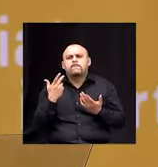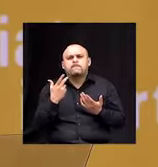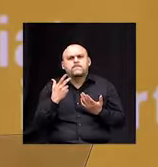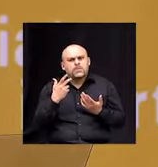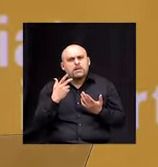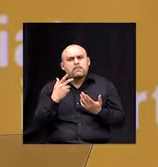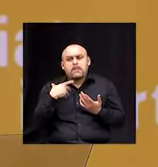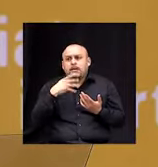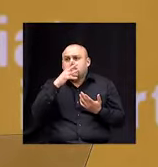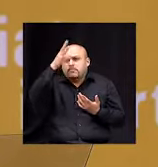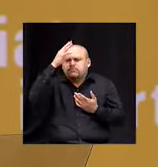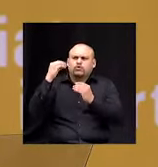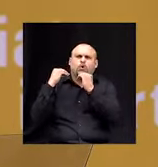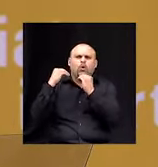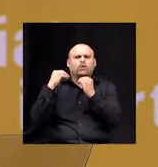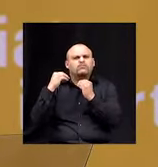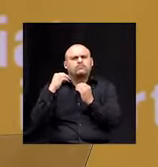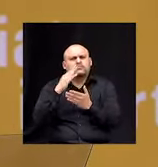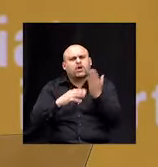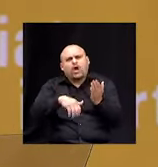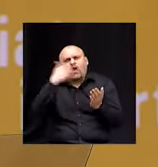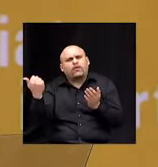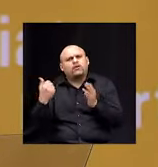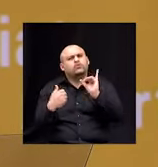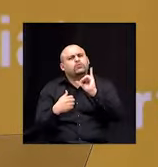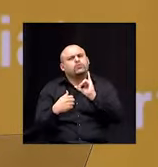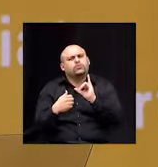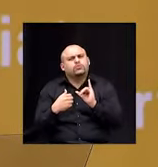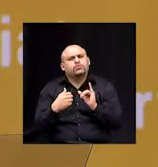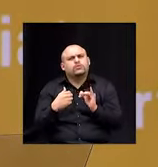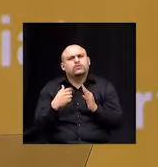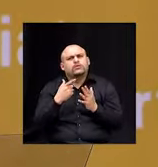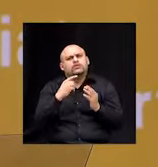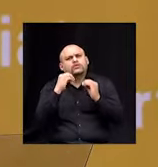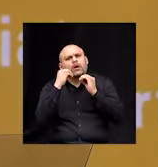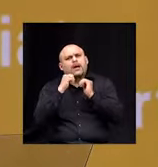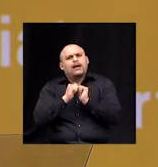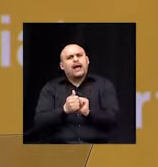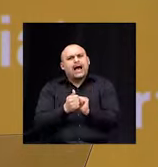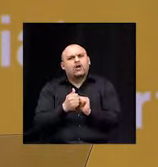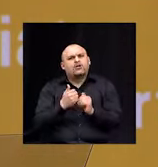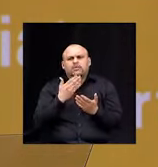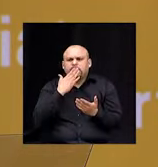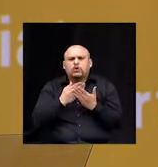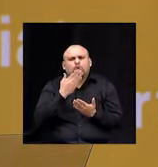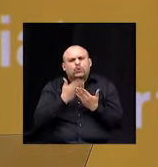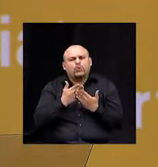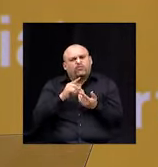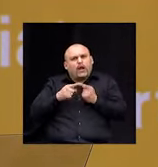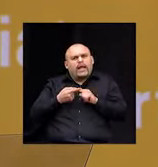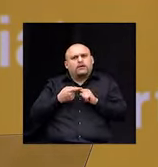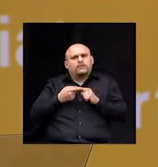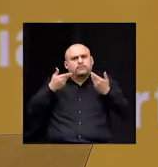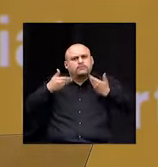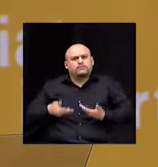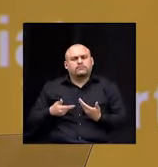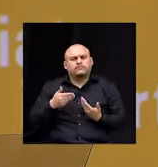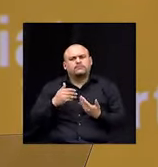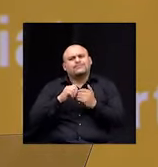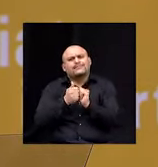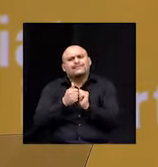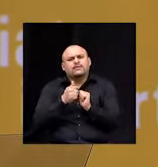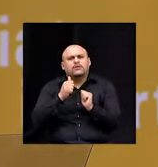So my parents taught me some other things too. They taught me how to be a good friend, how